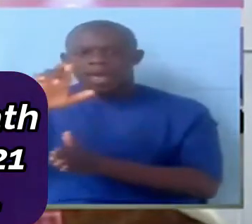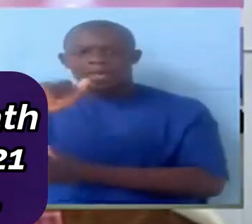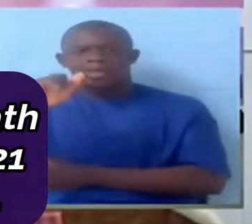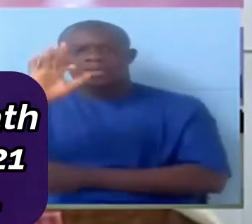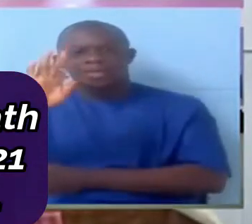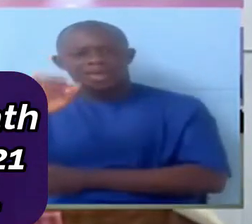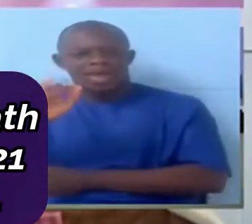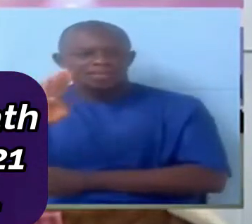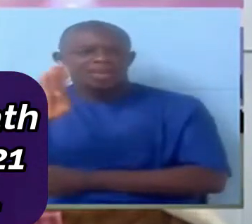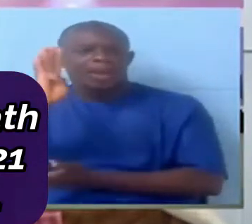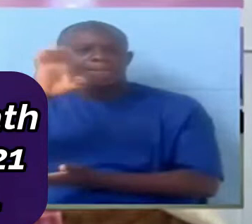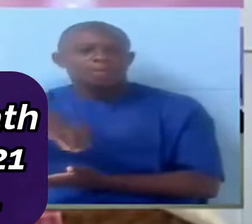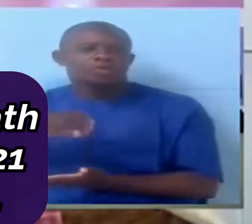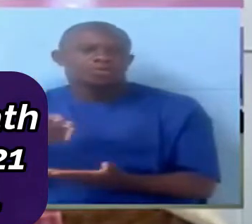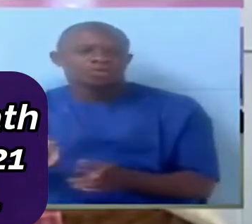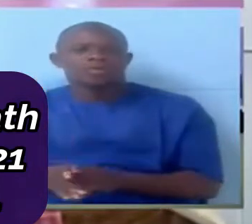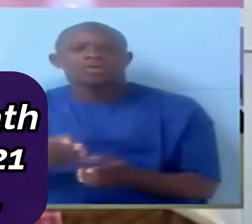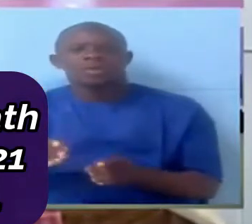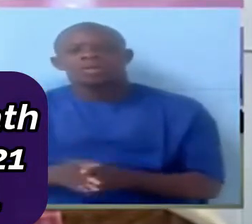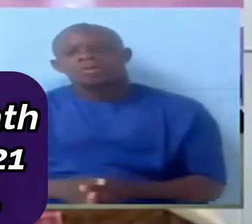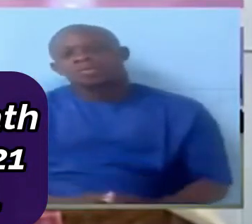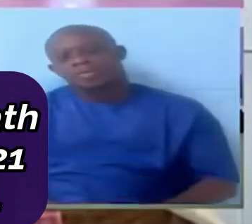please put on your police uniform?